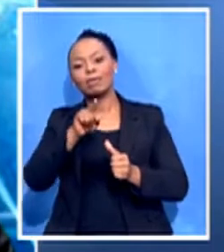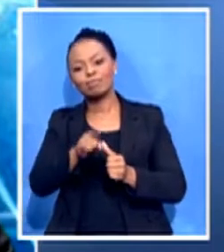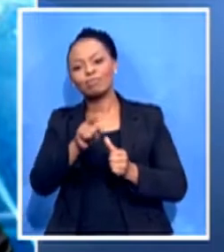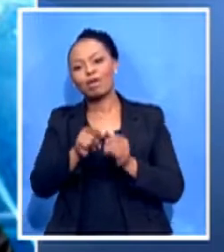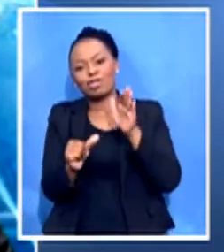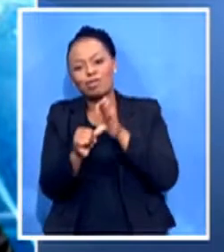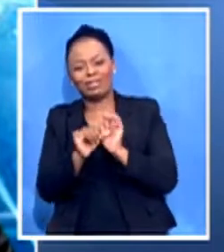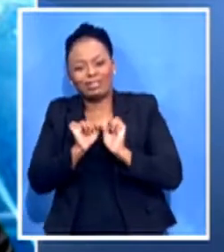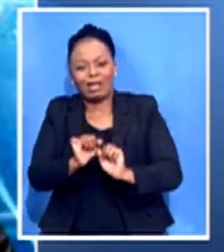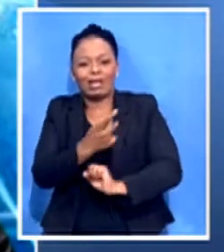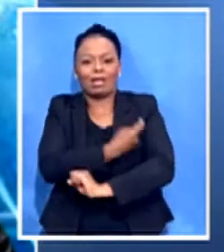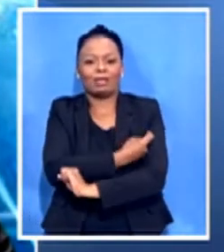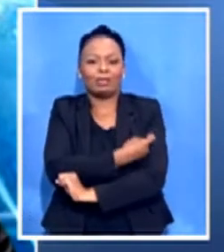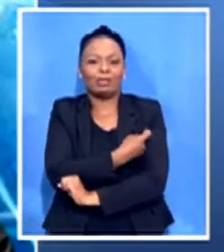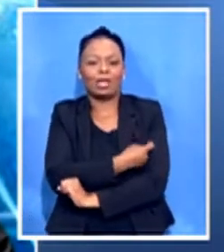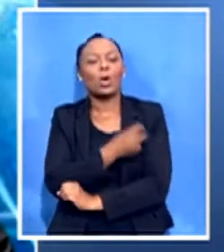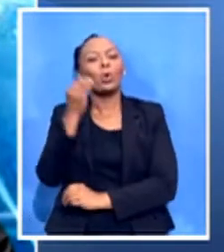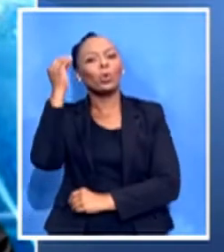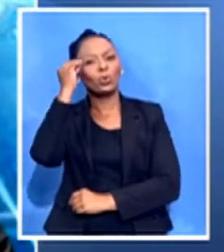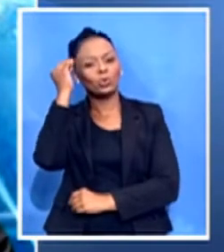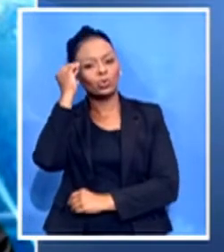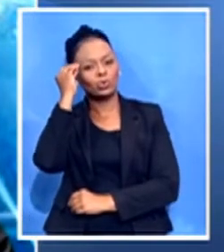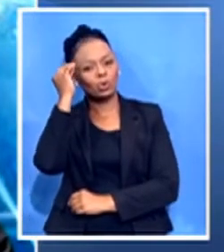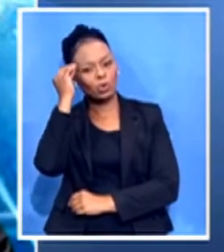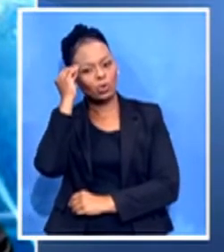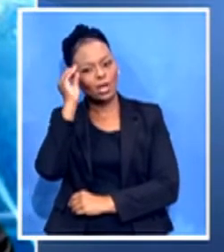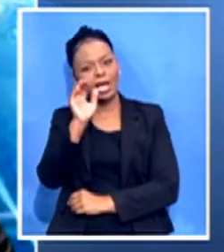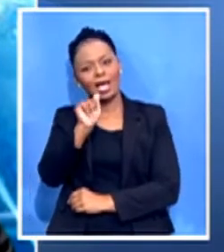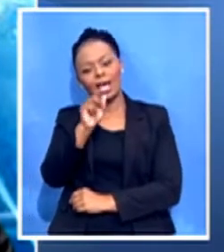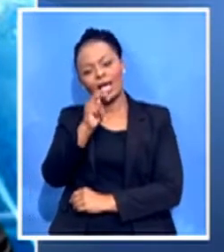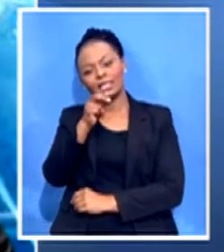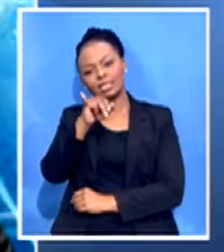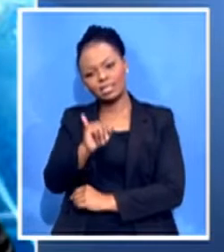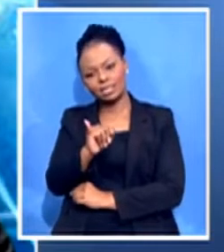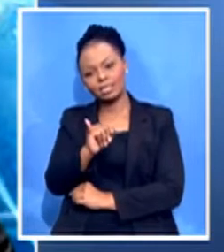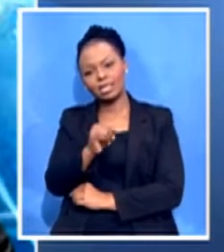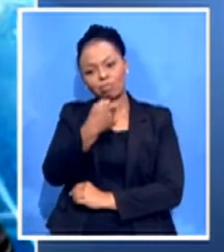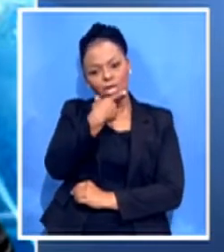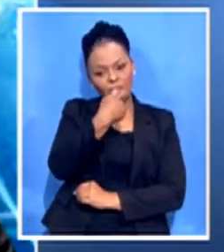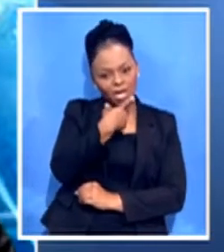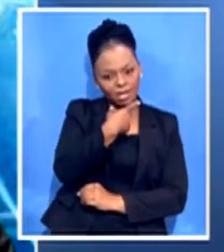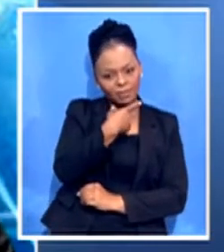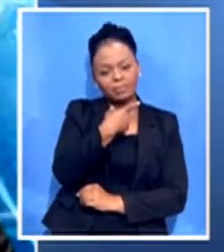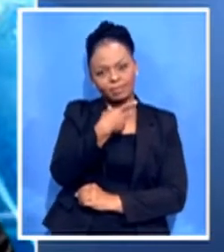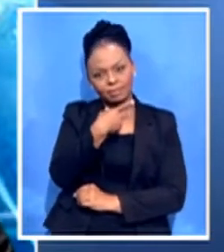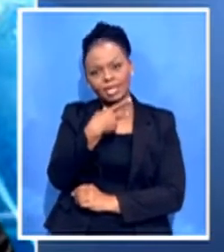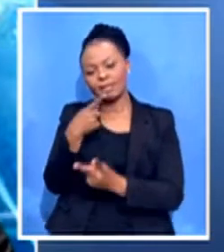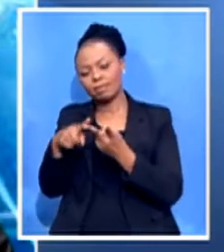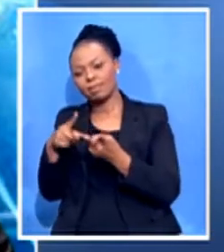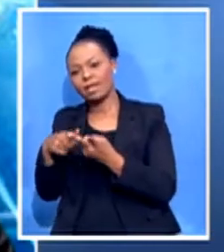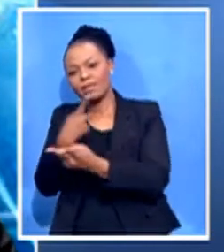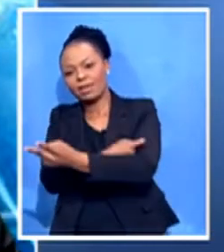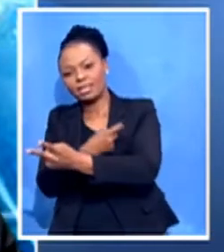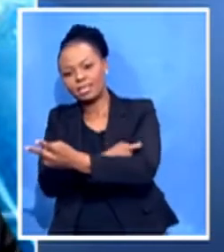are so-called anti-vaxxers, and we know that there is vaccine hesitancy, and there is just lack of confidence